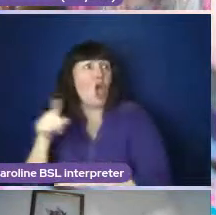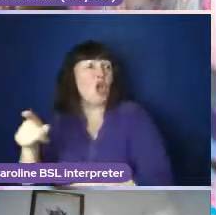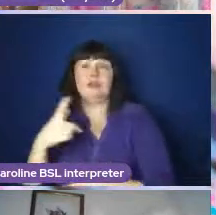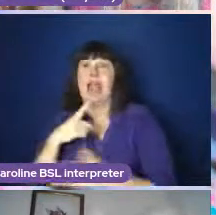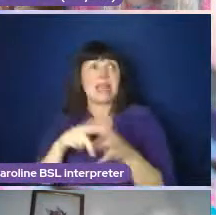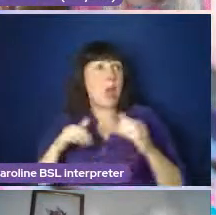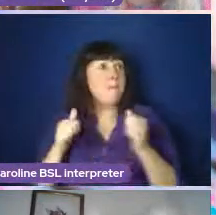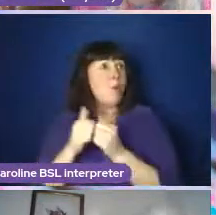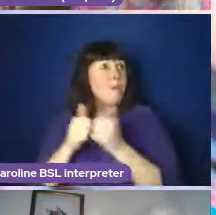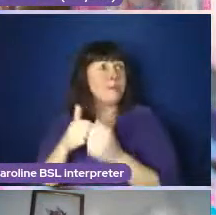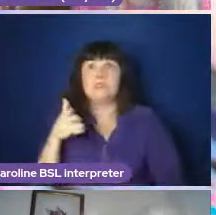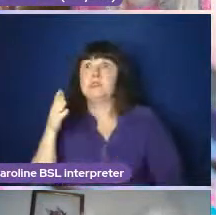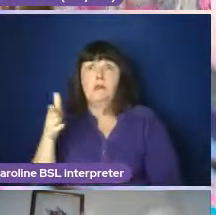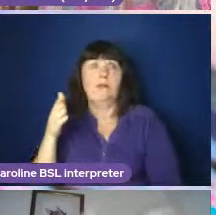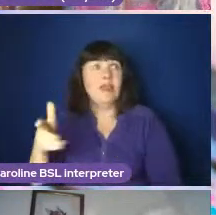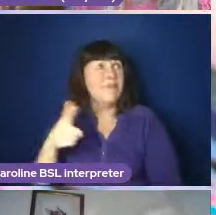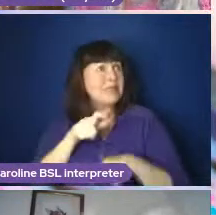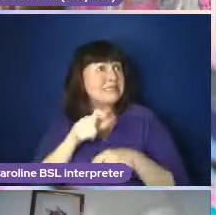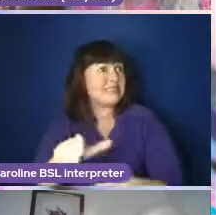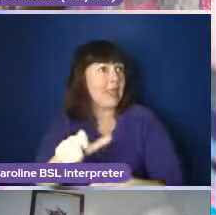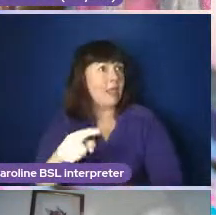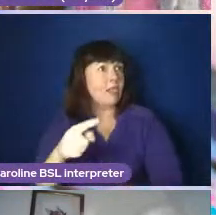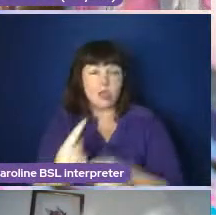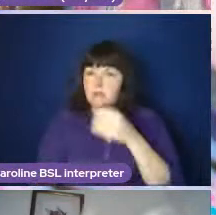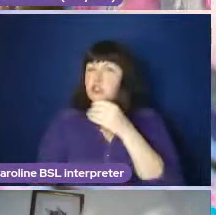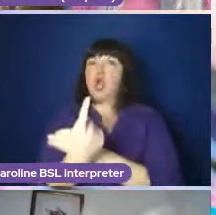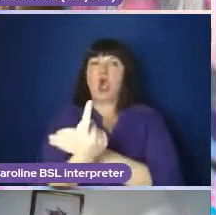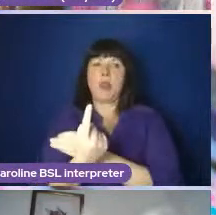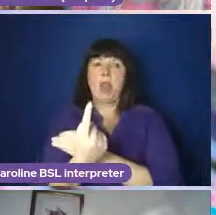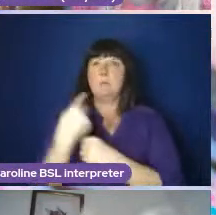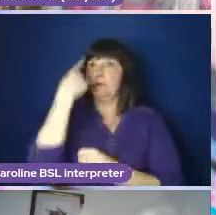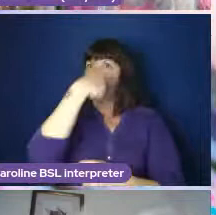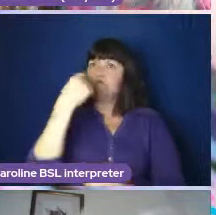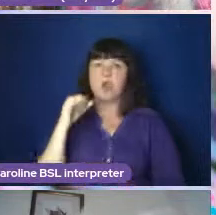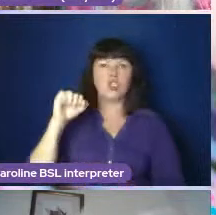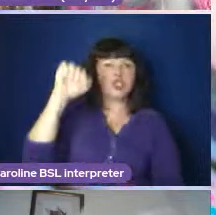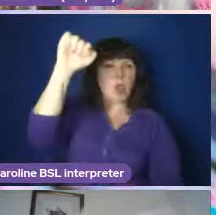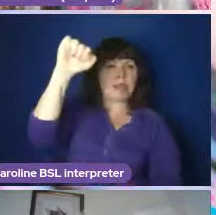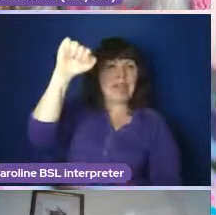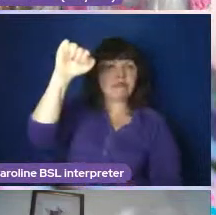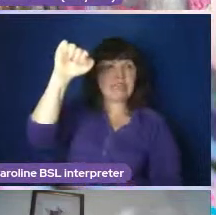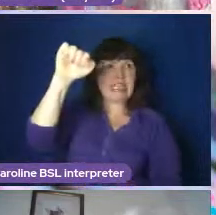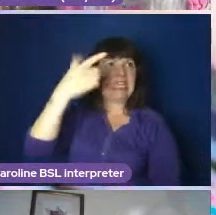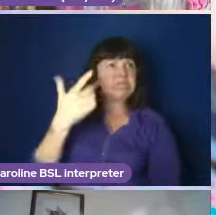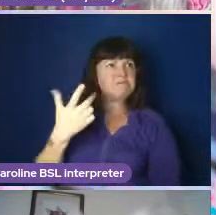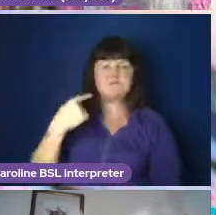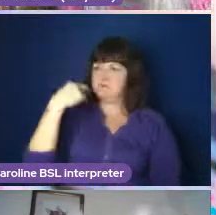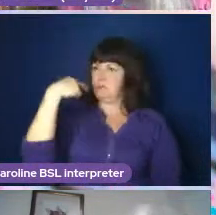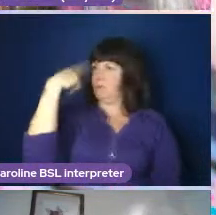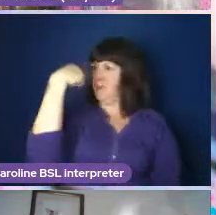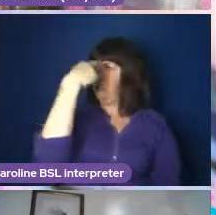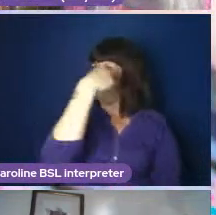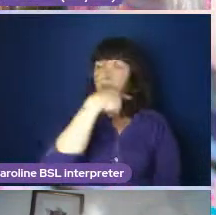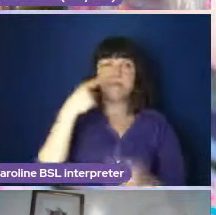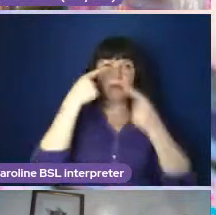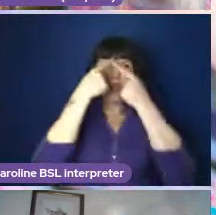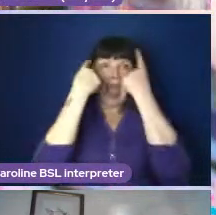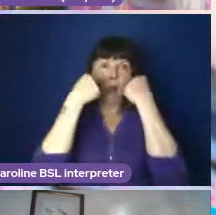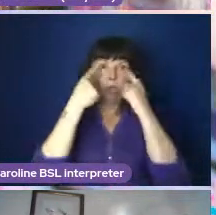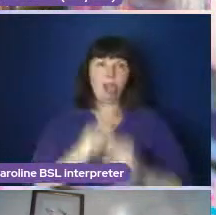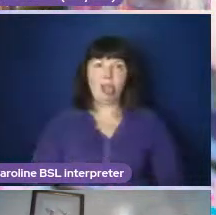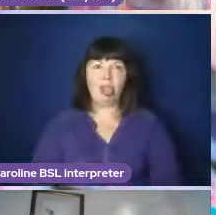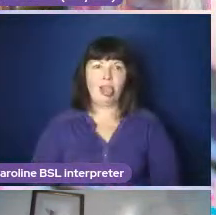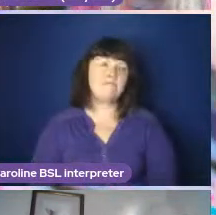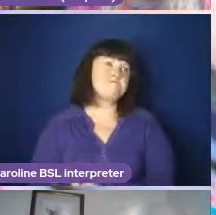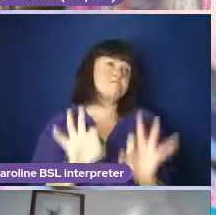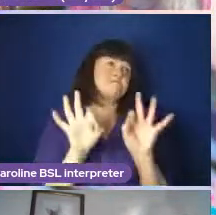and stuff, and yet still you're here in solidarity and you're rocking an owl face paint look, which,